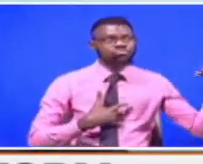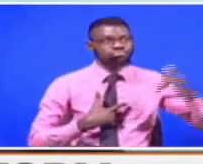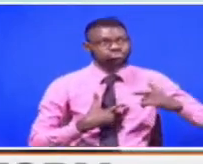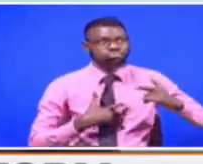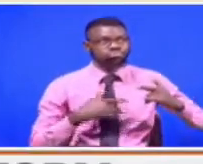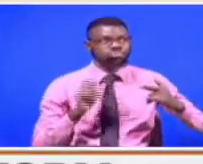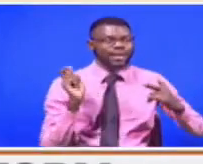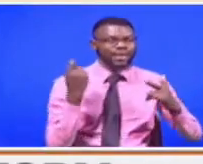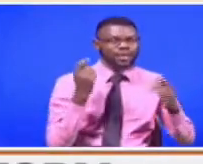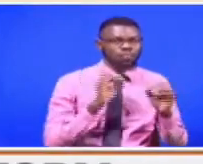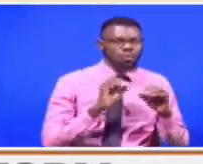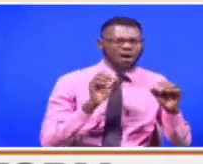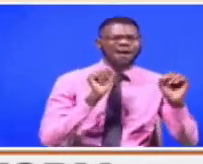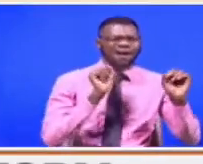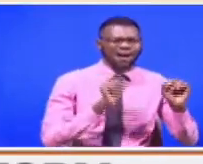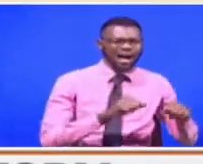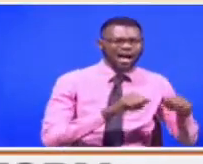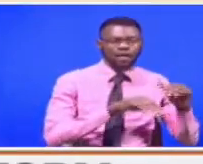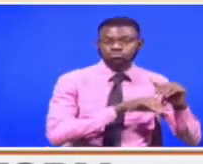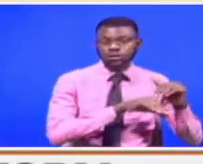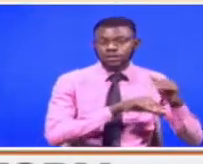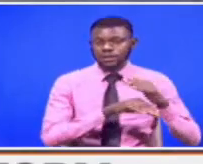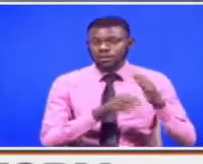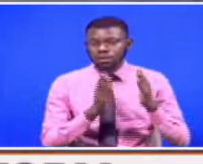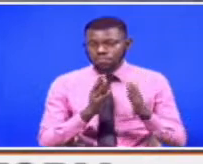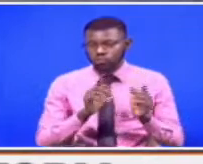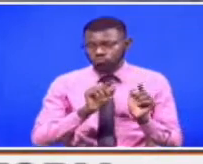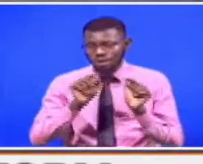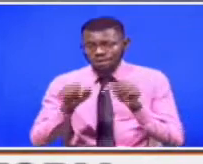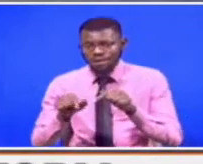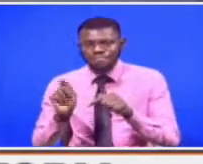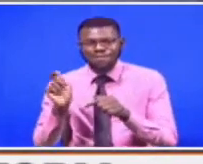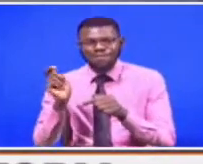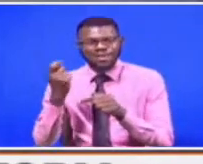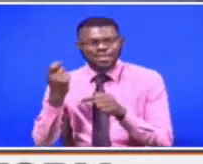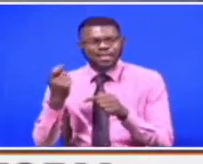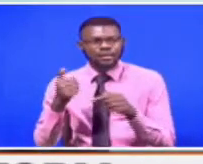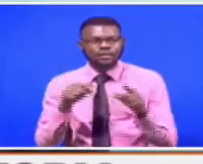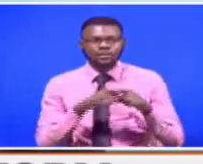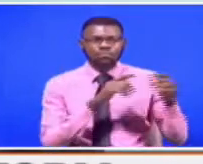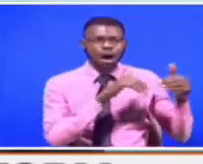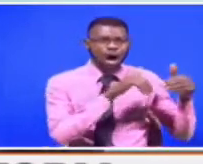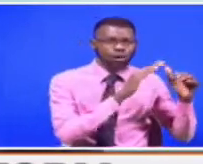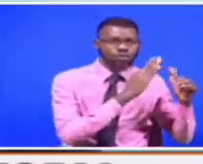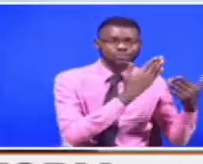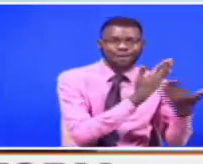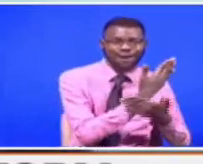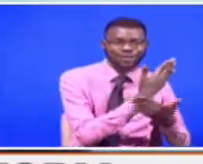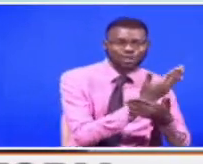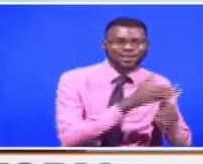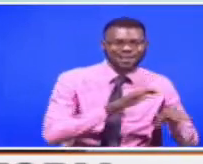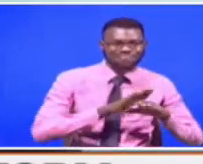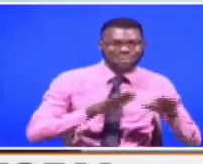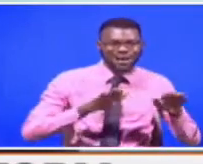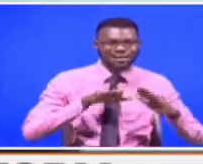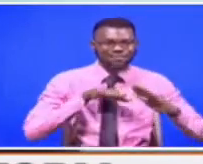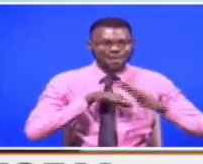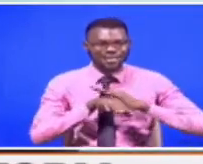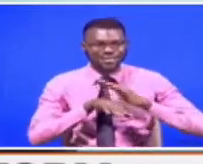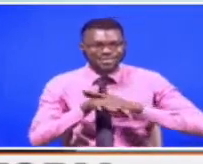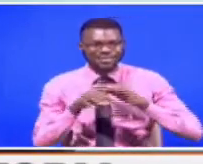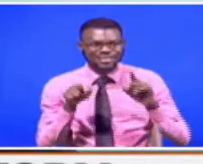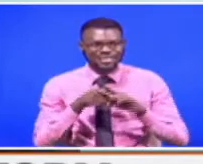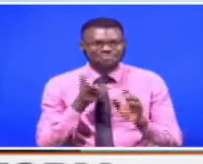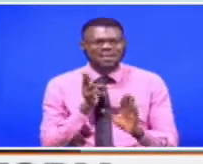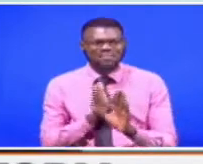send someone else to come to Kenya. We see the diaspora being able to access the market, being able to bid, being able to